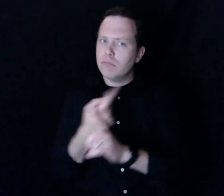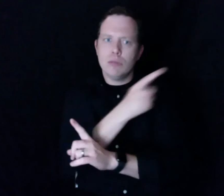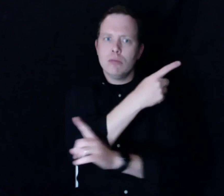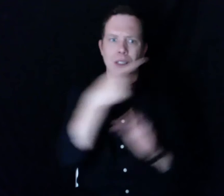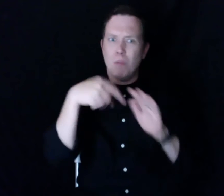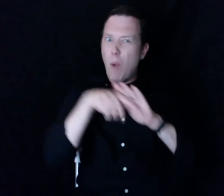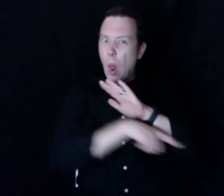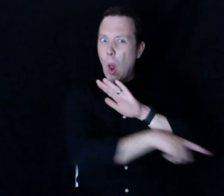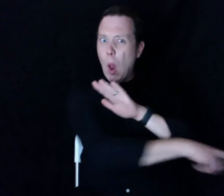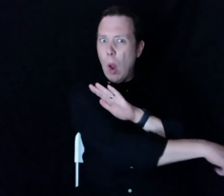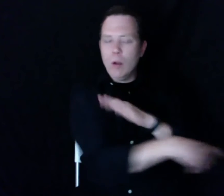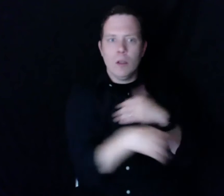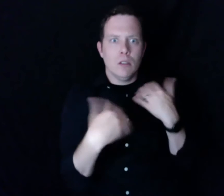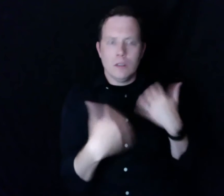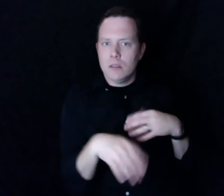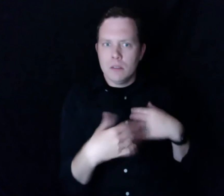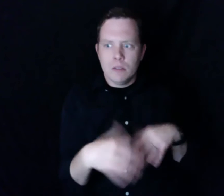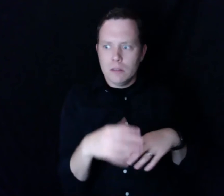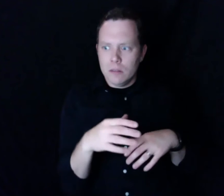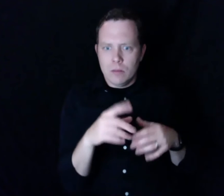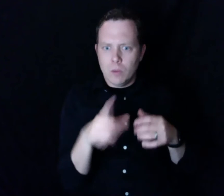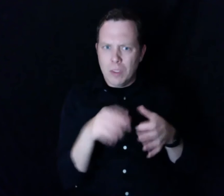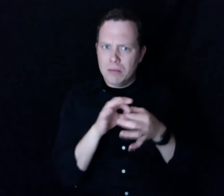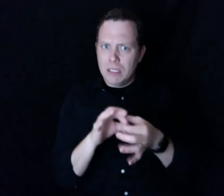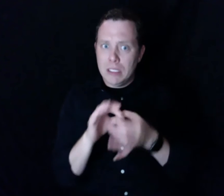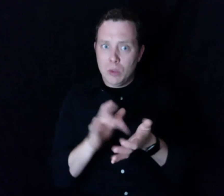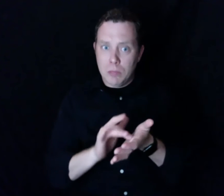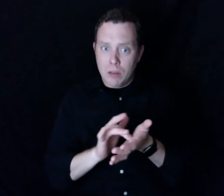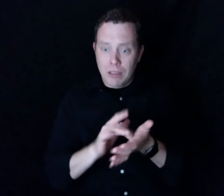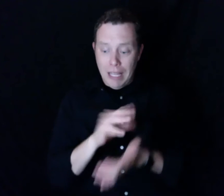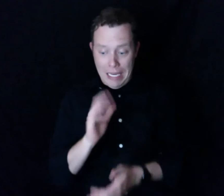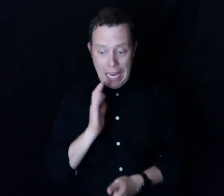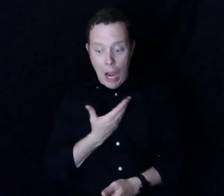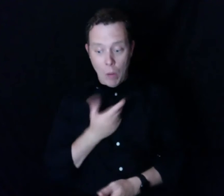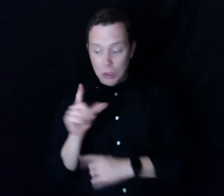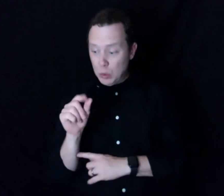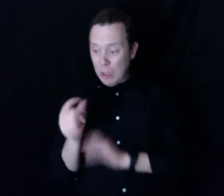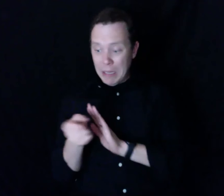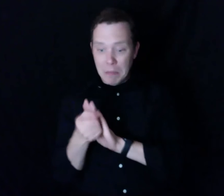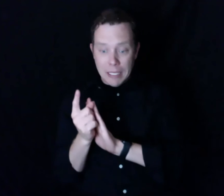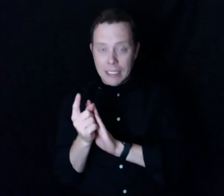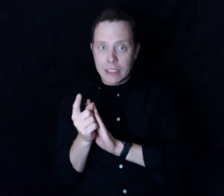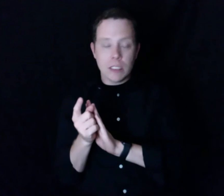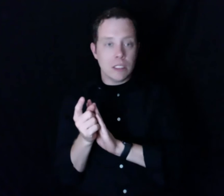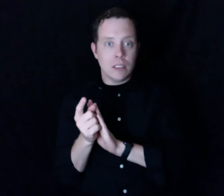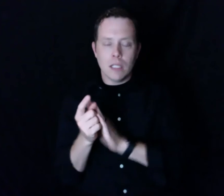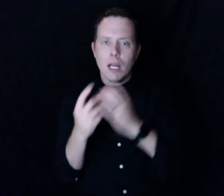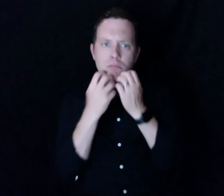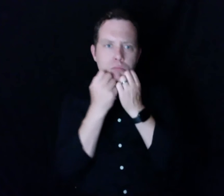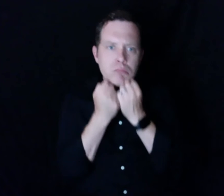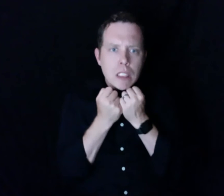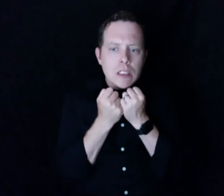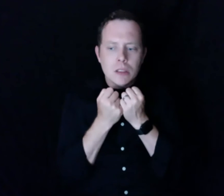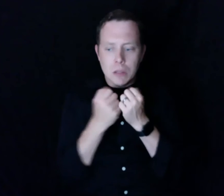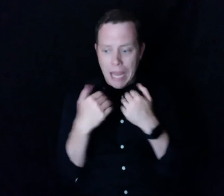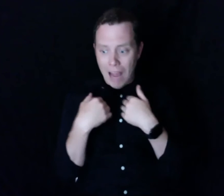medical stuff. And spending our precious 20 minutes helping somebody to dig out of the rabbit hole that the internet has